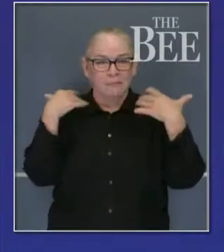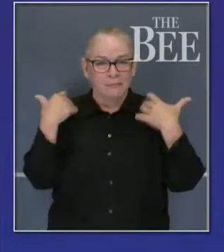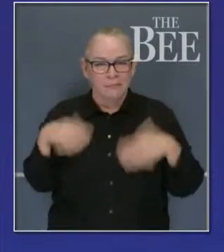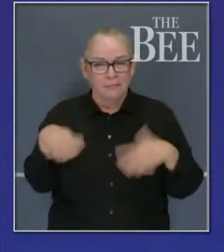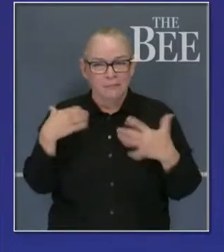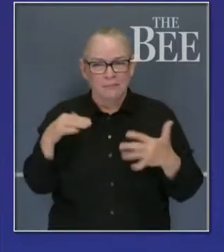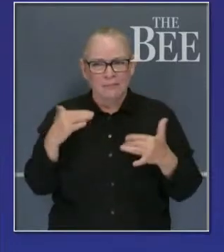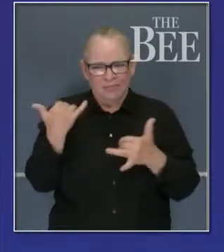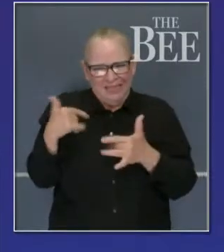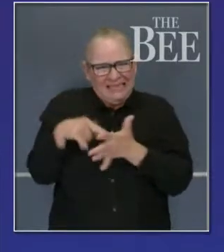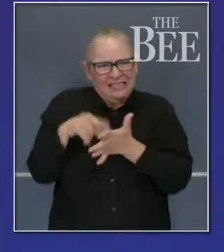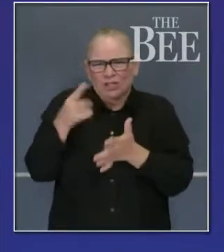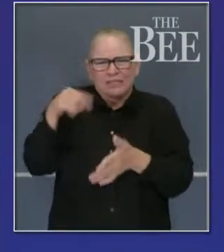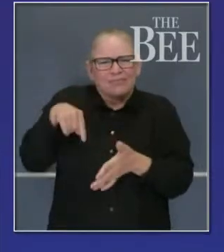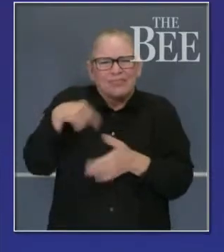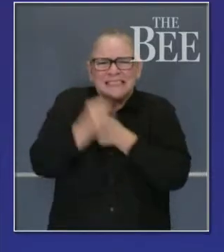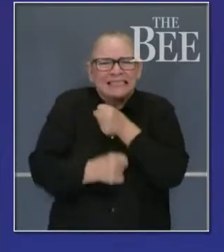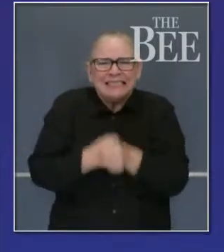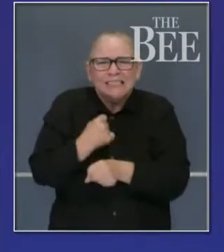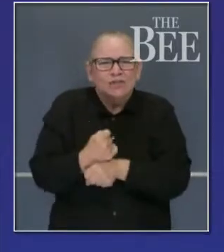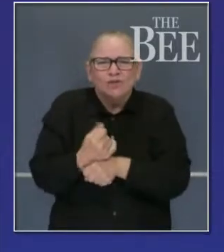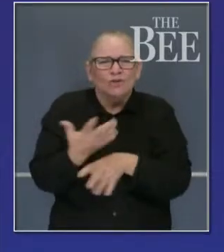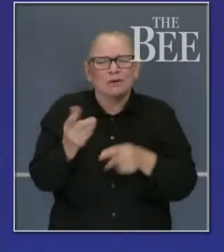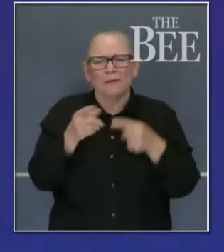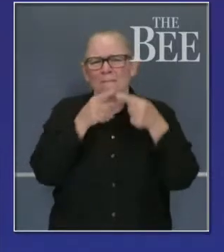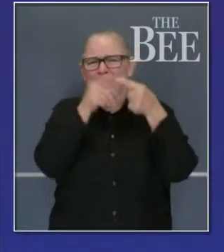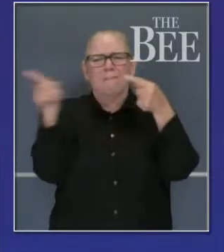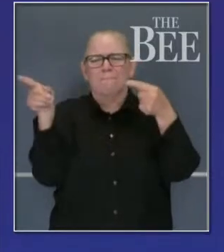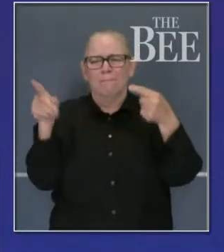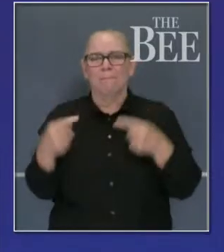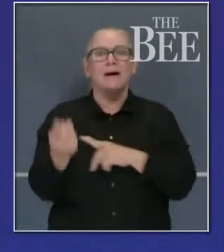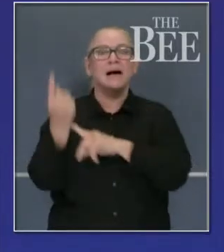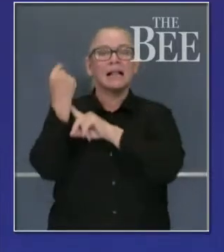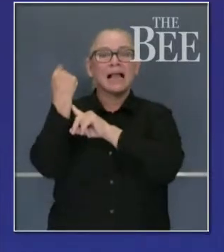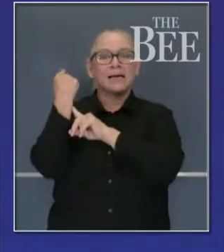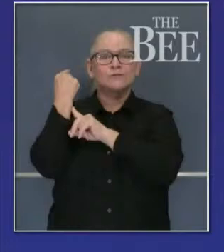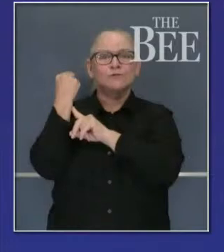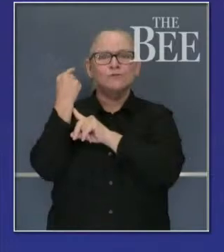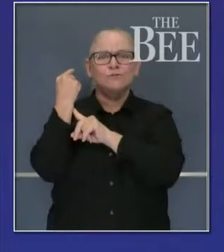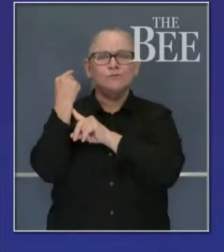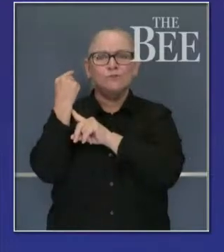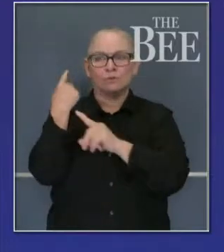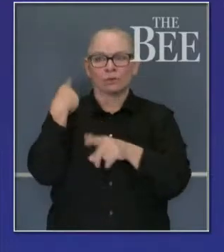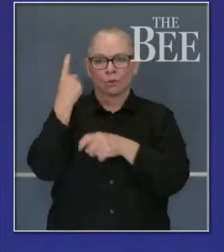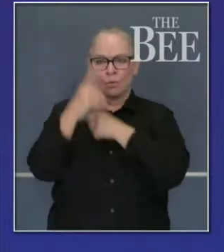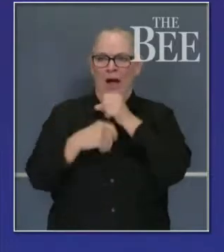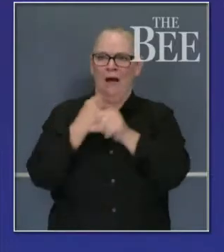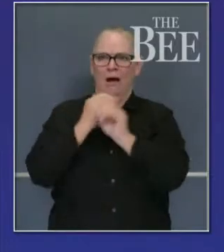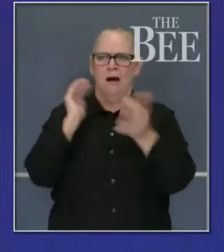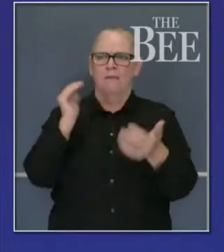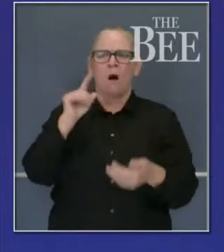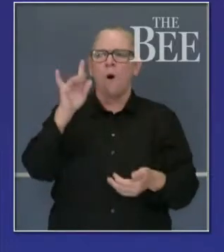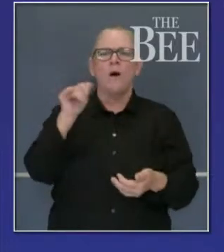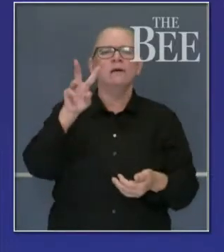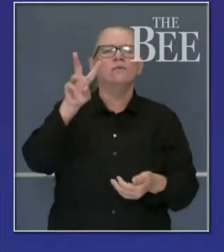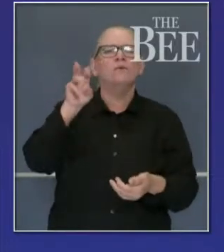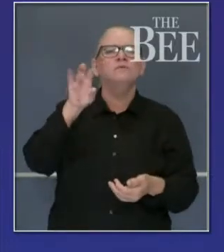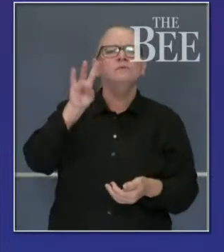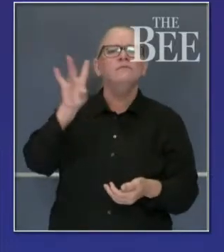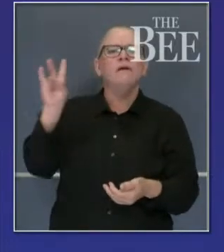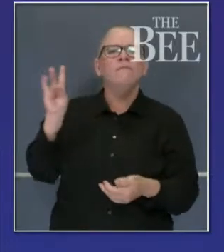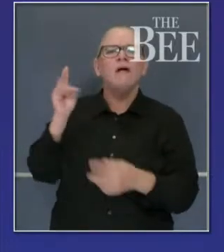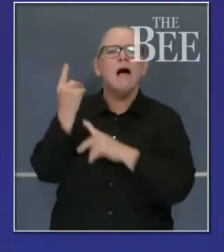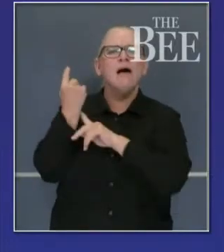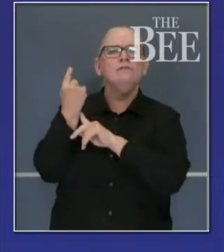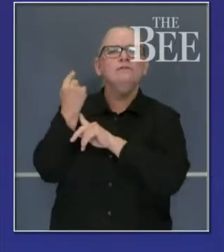far in this calendar year. Last year, in the entire calendar year, just 277,000 acres. I don't mean